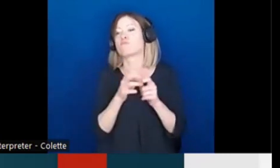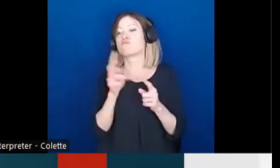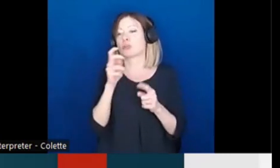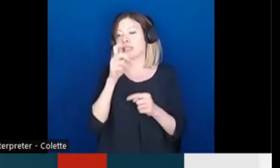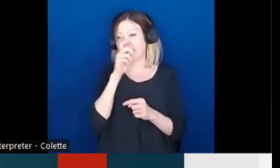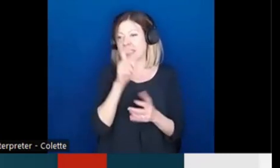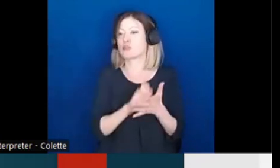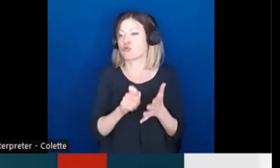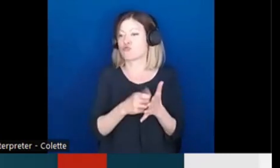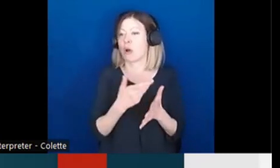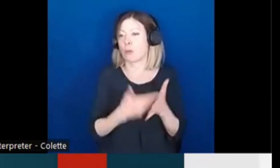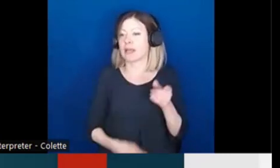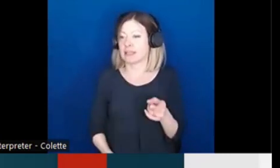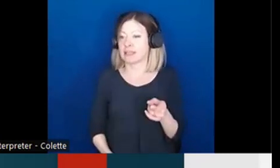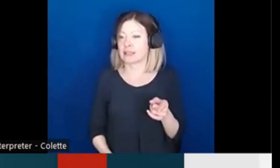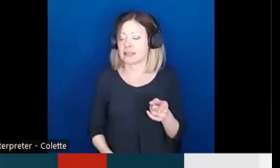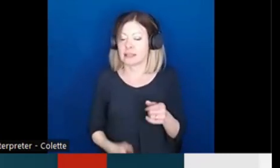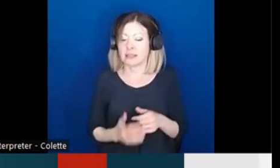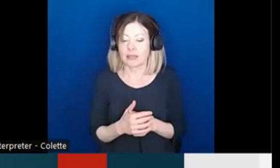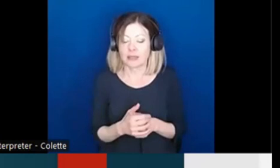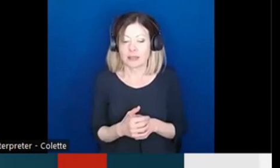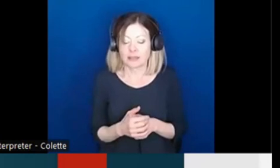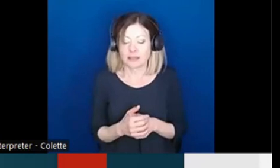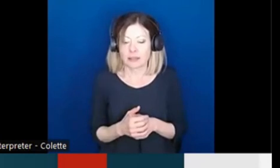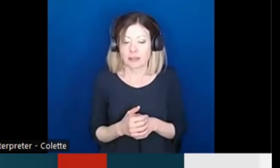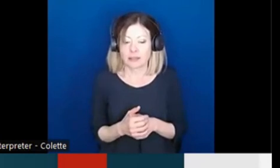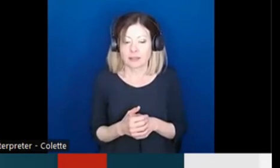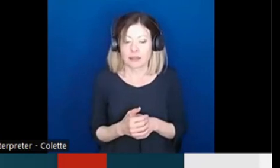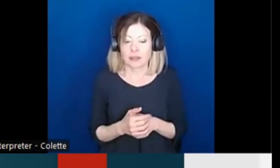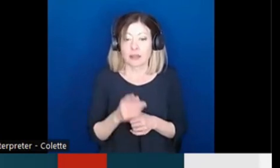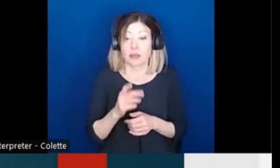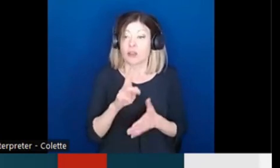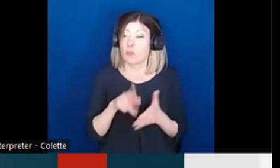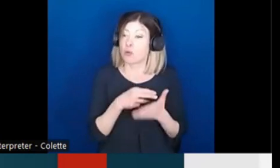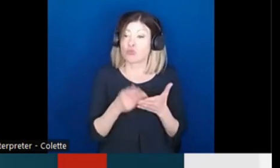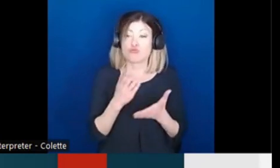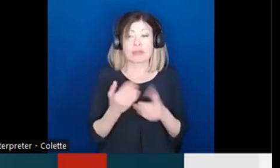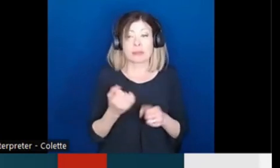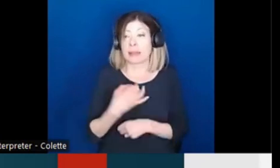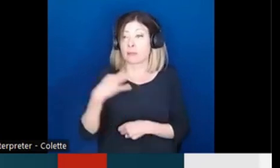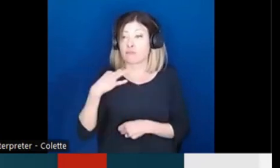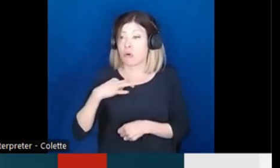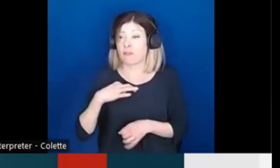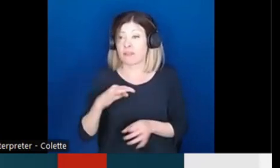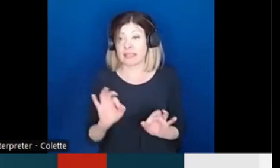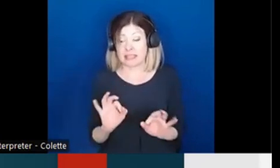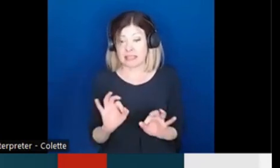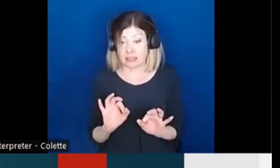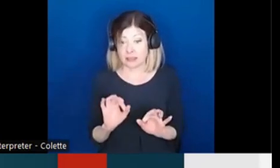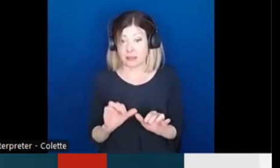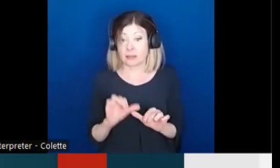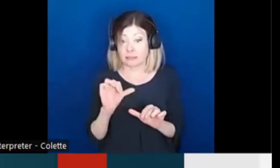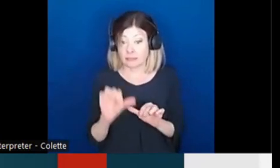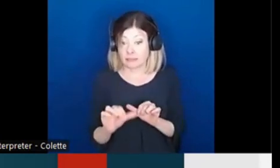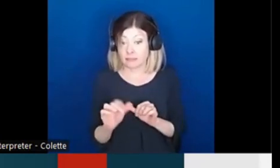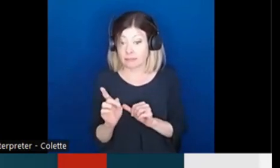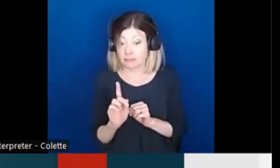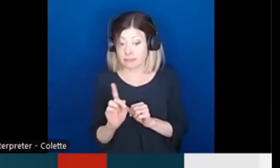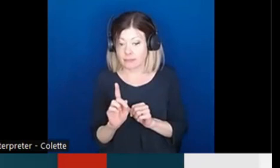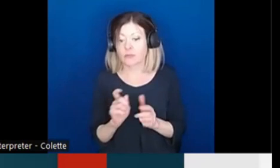So the books, the poetry didn't make a profit, but the next move was a